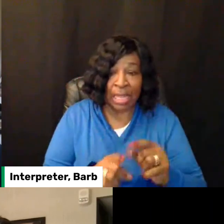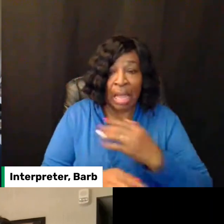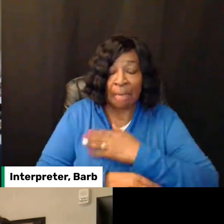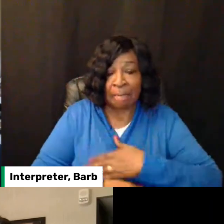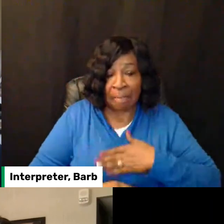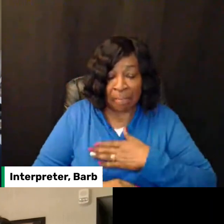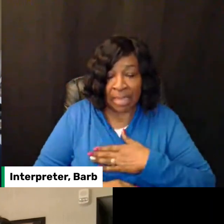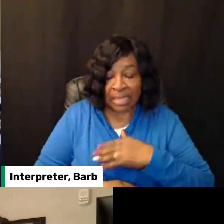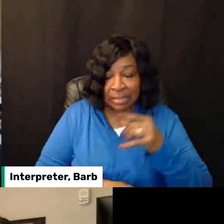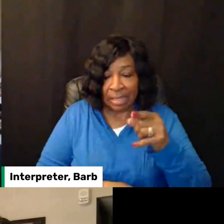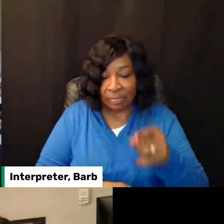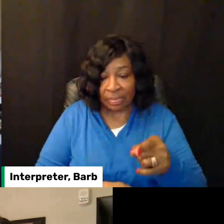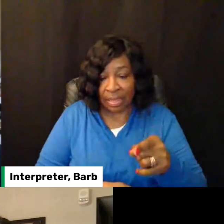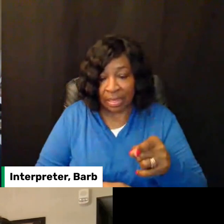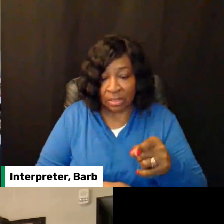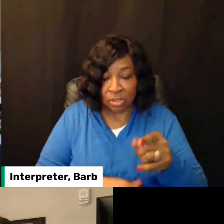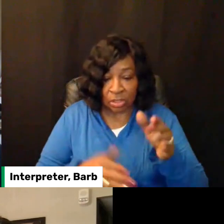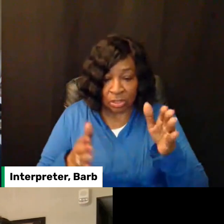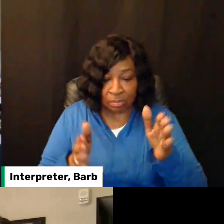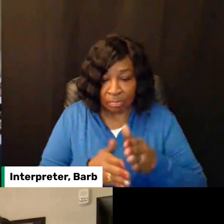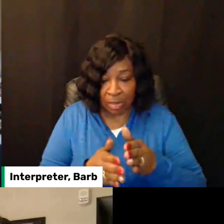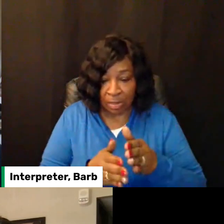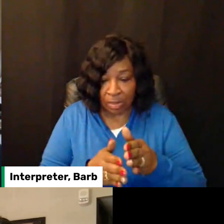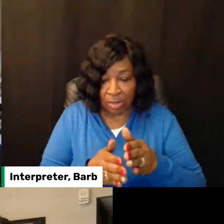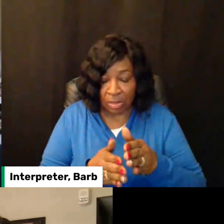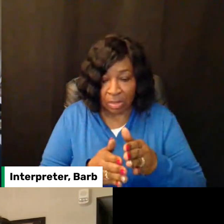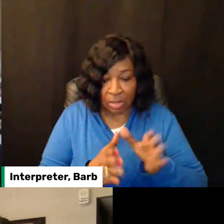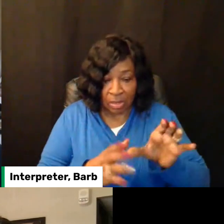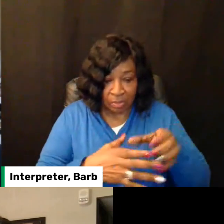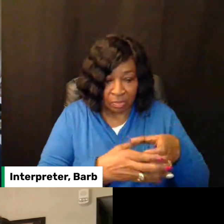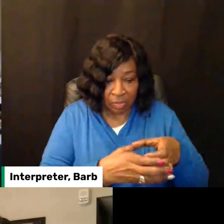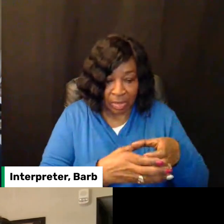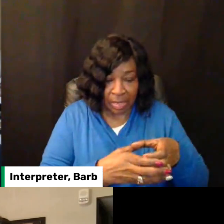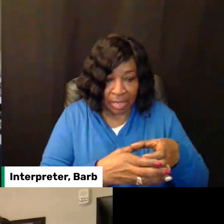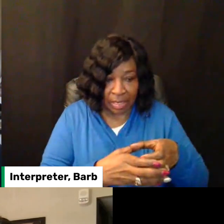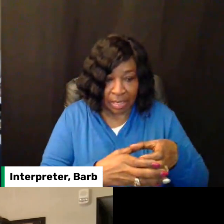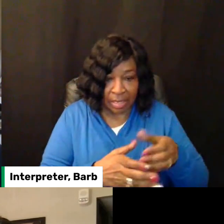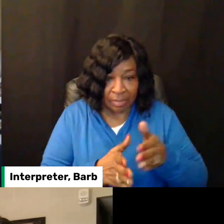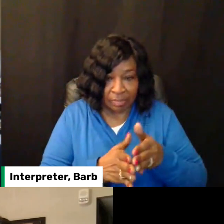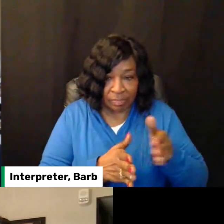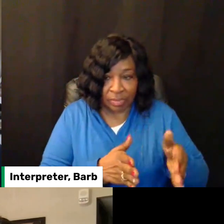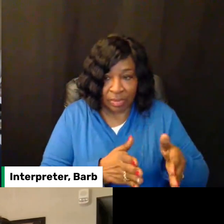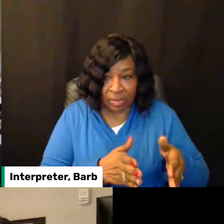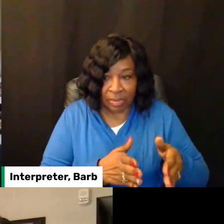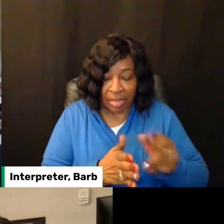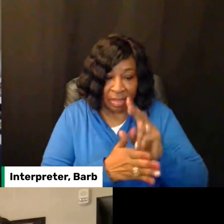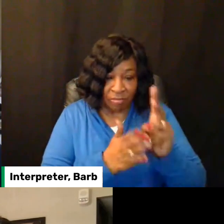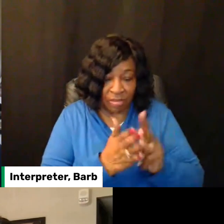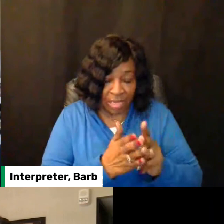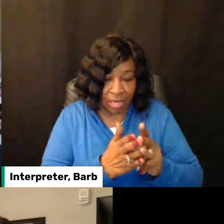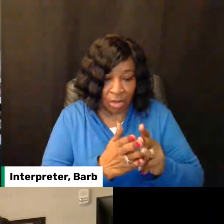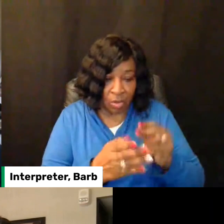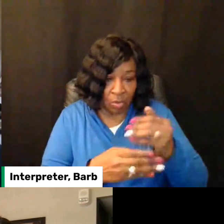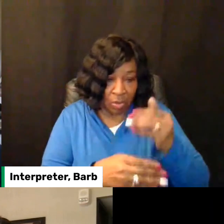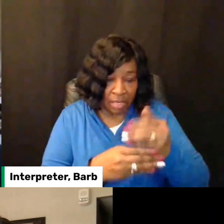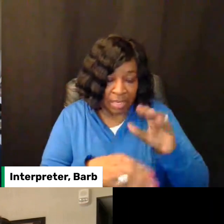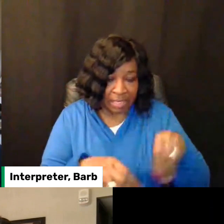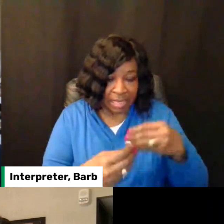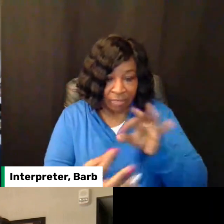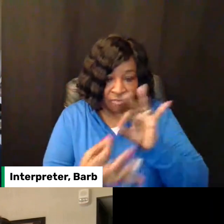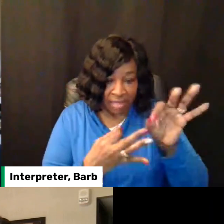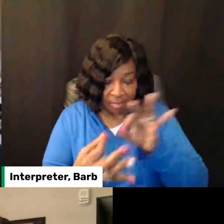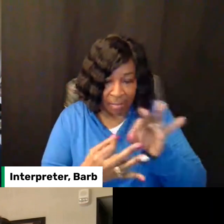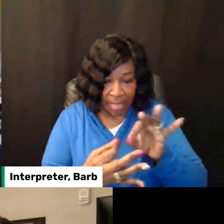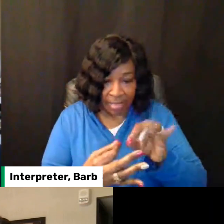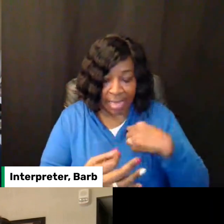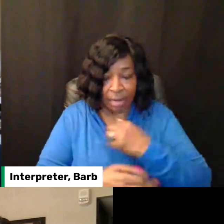Please, there's a small poll next to the video window. If you can give feedback to the session, that's very appreciative.